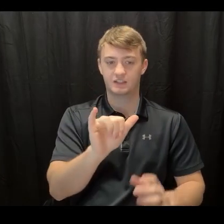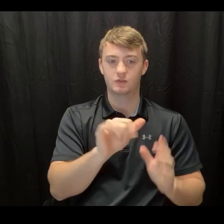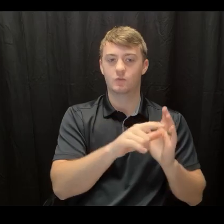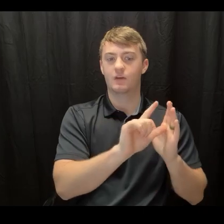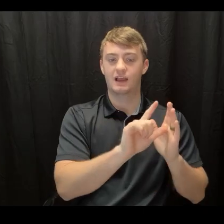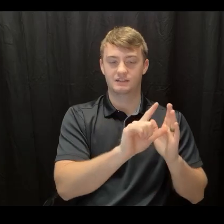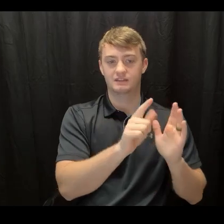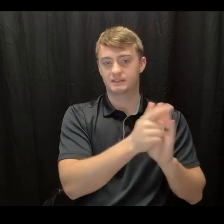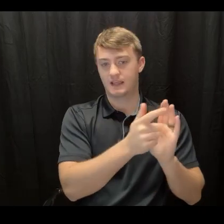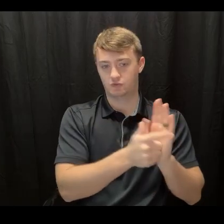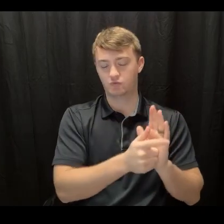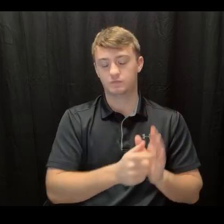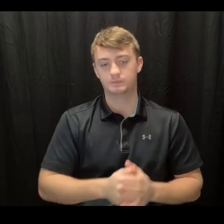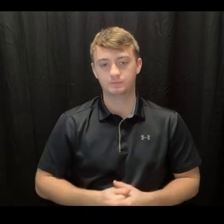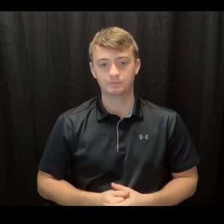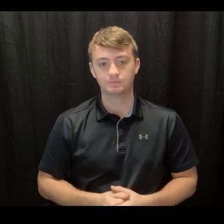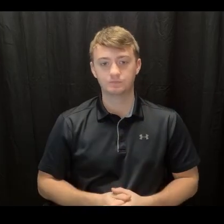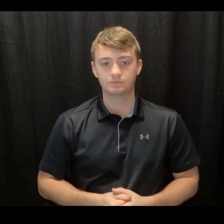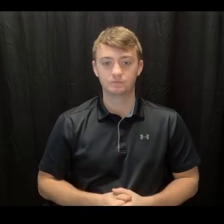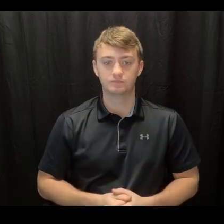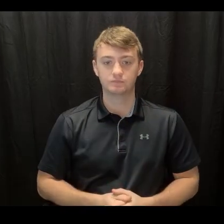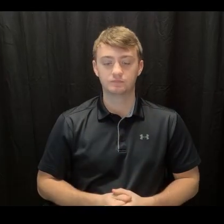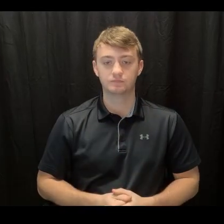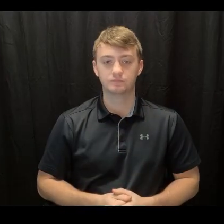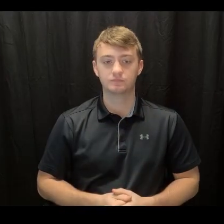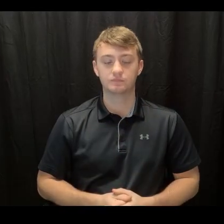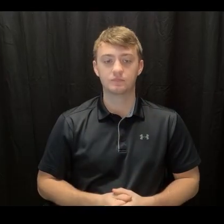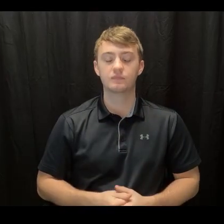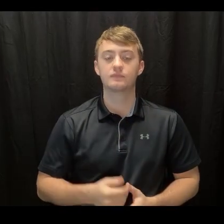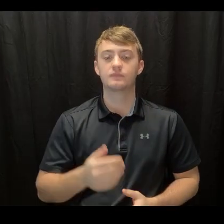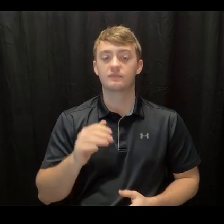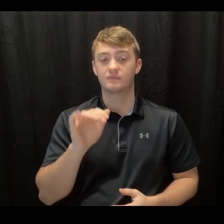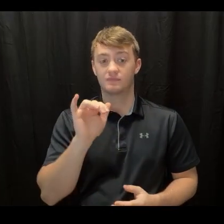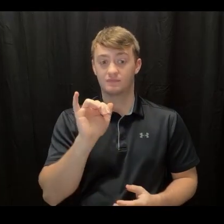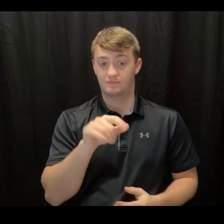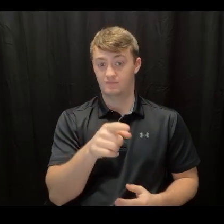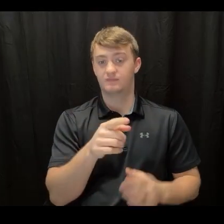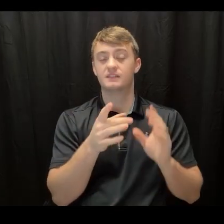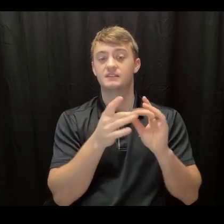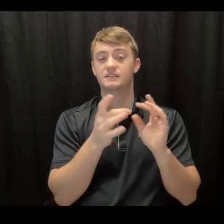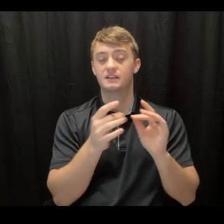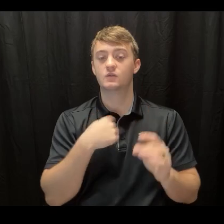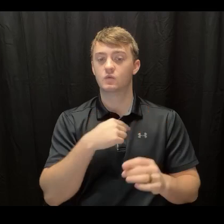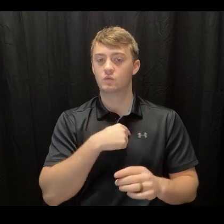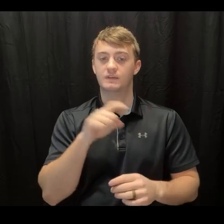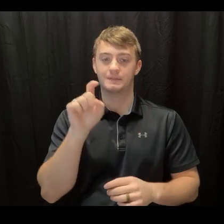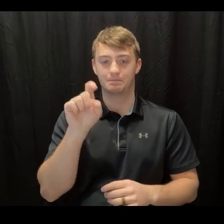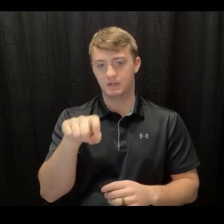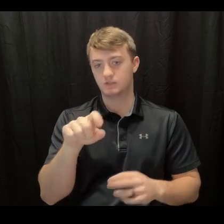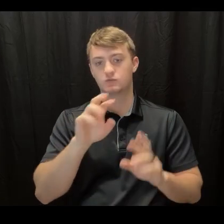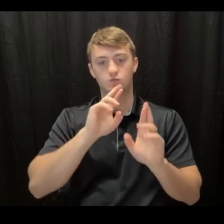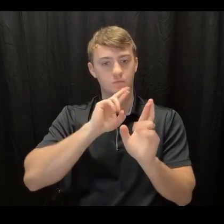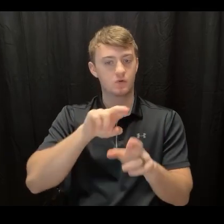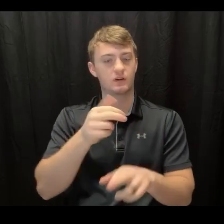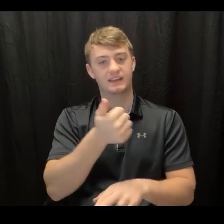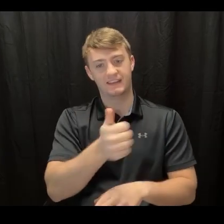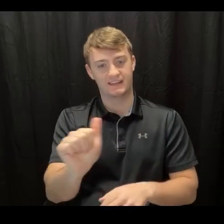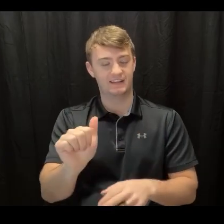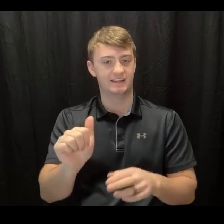Kentucky Revised Statute. And it says that we must